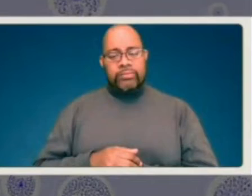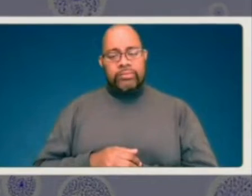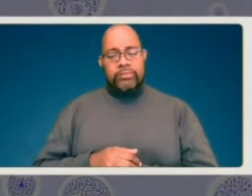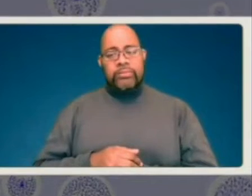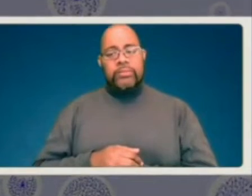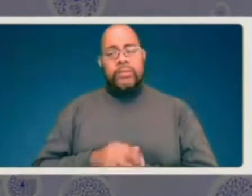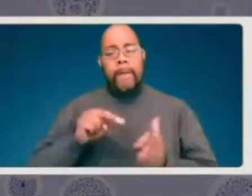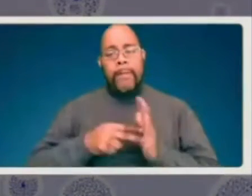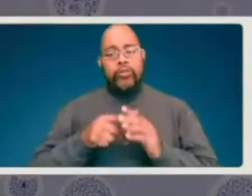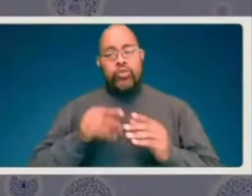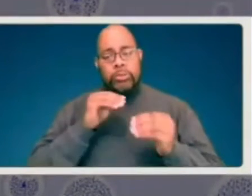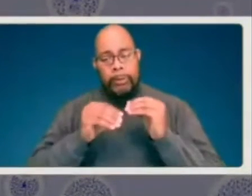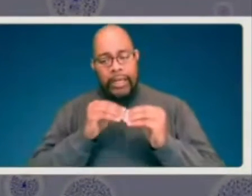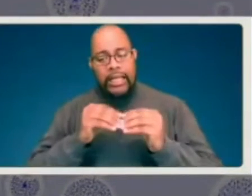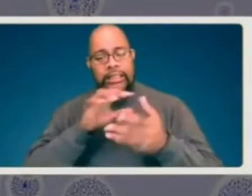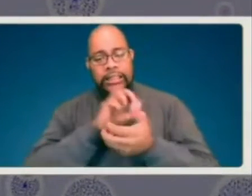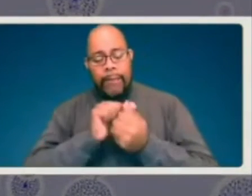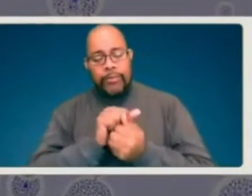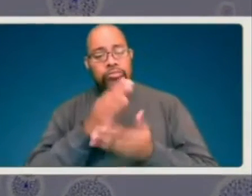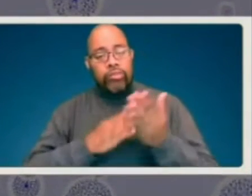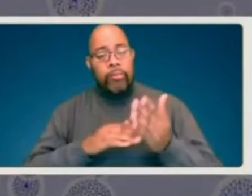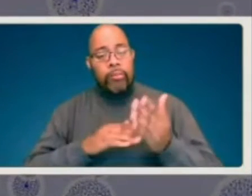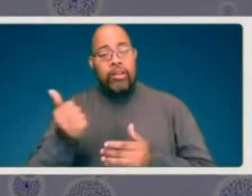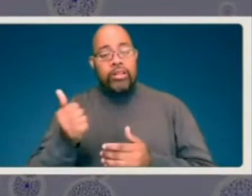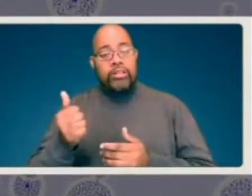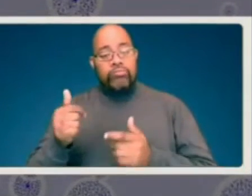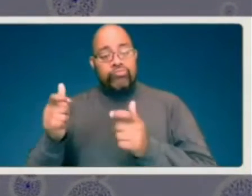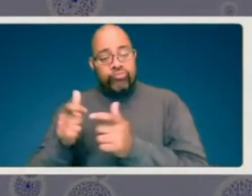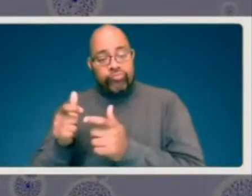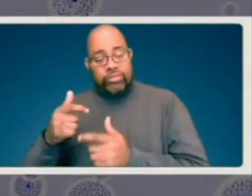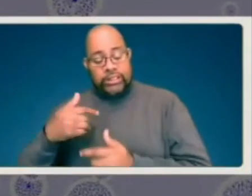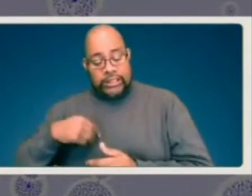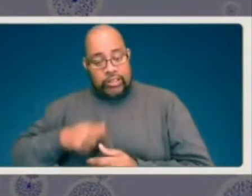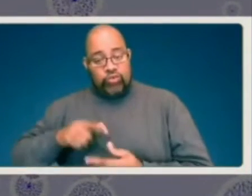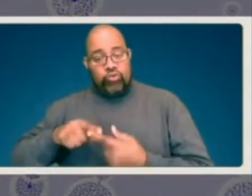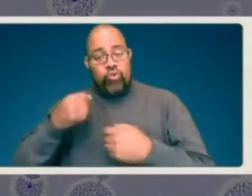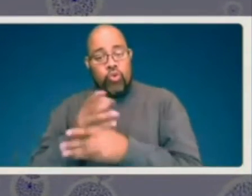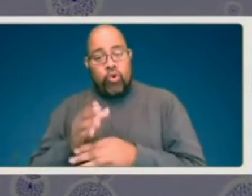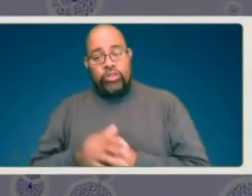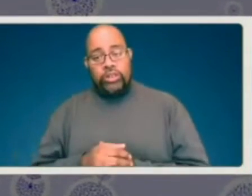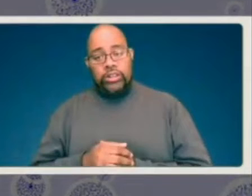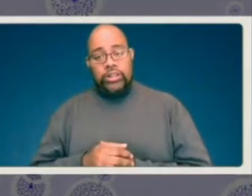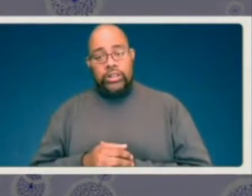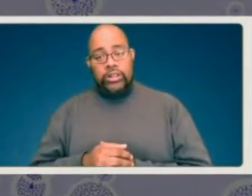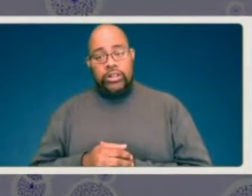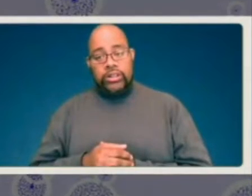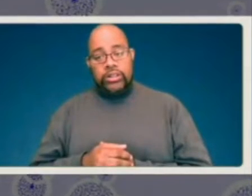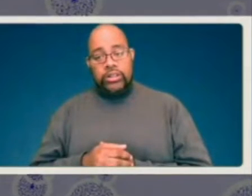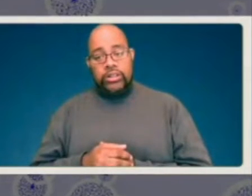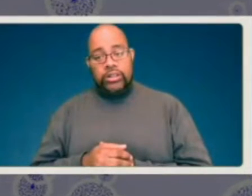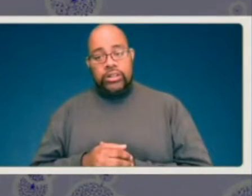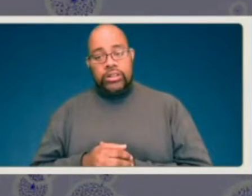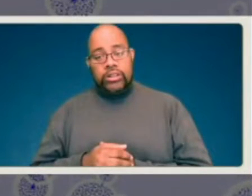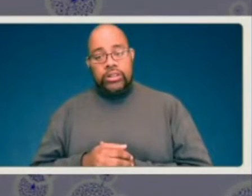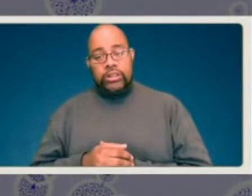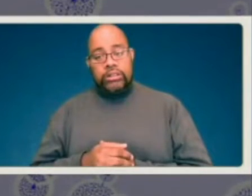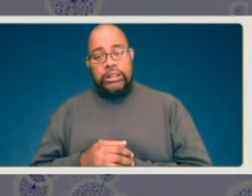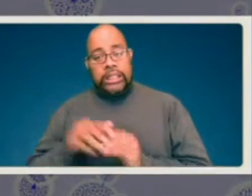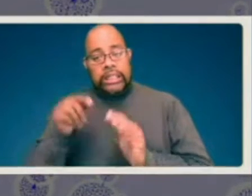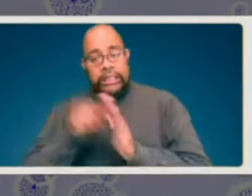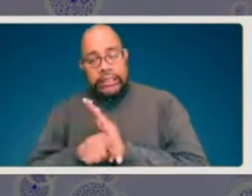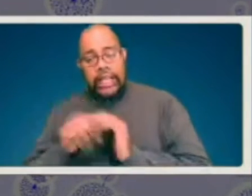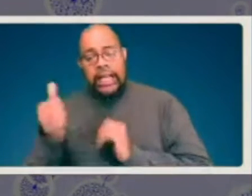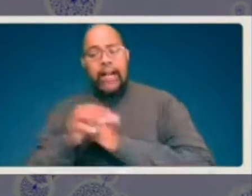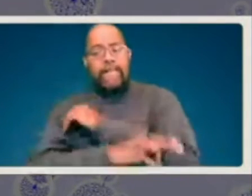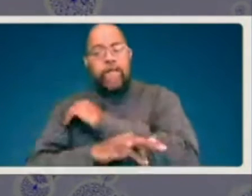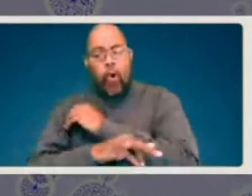meant to repair damages, while some of these macrophages are meant to cause death or maybe